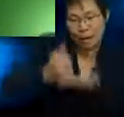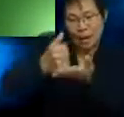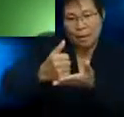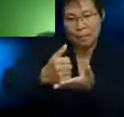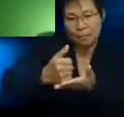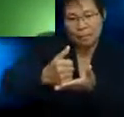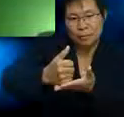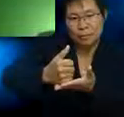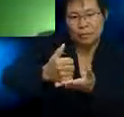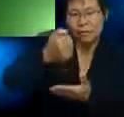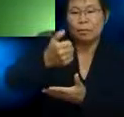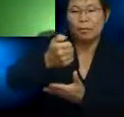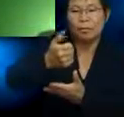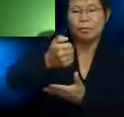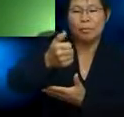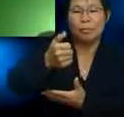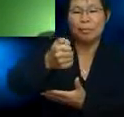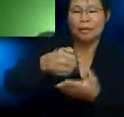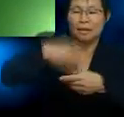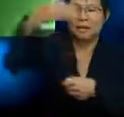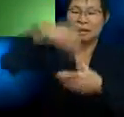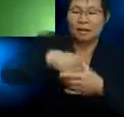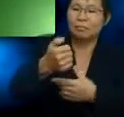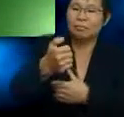ink container to pop in and out.